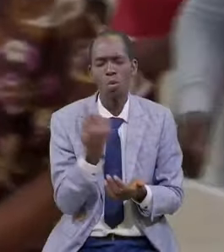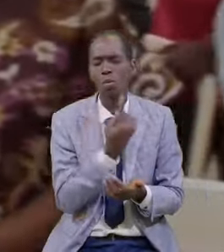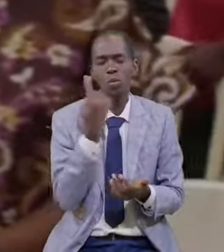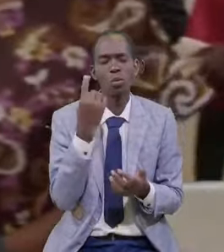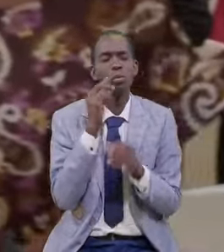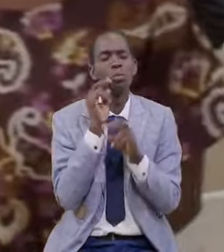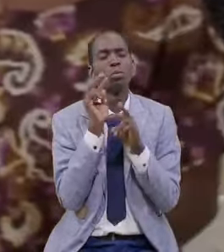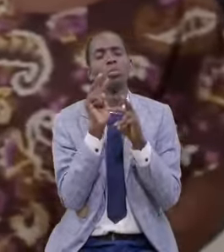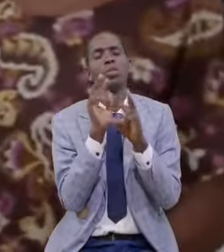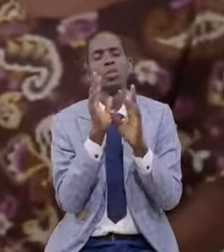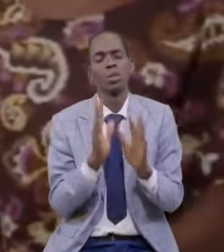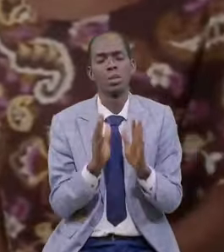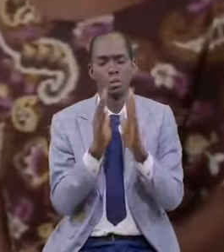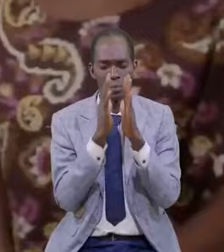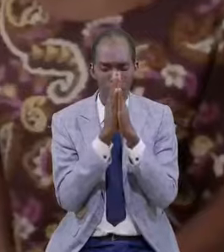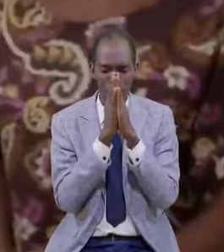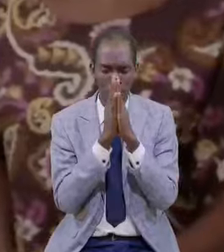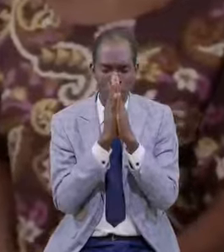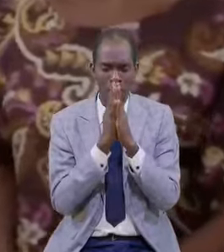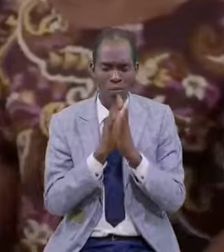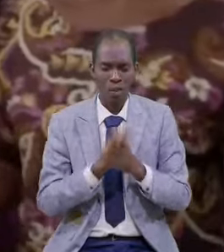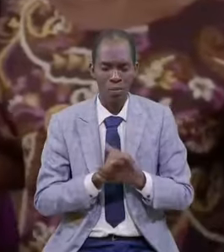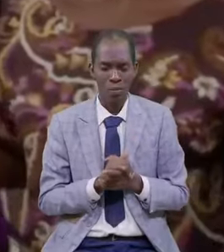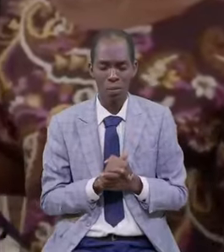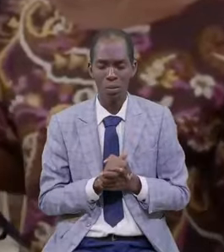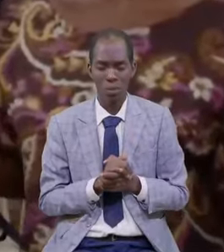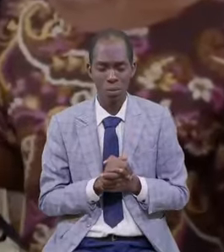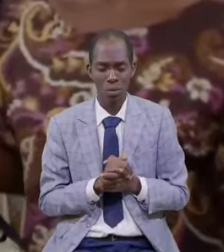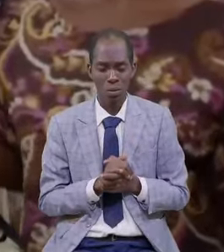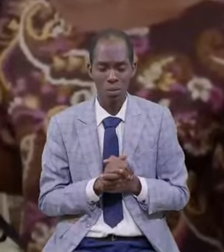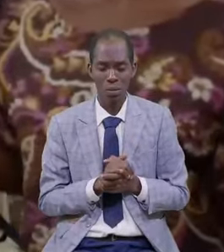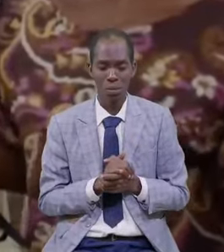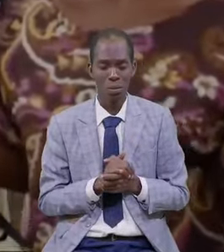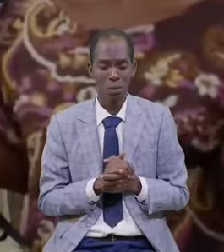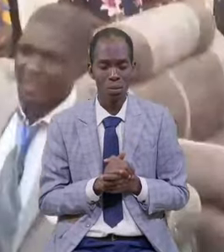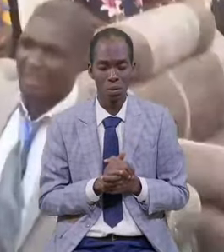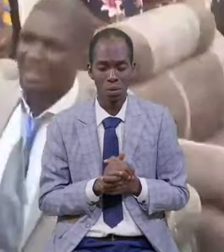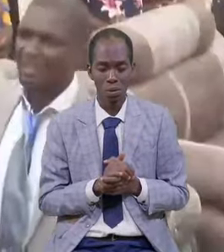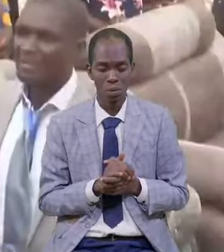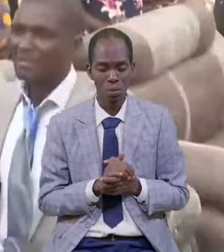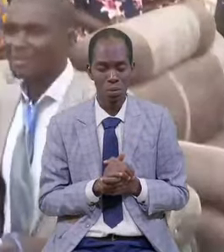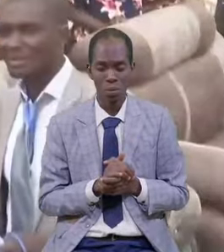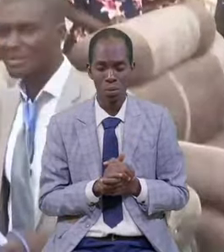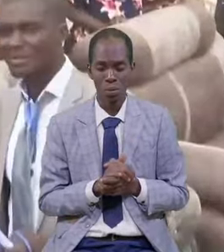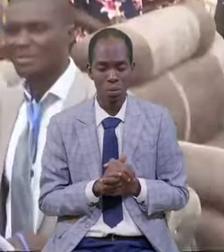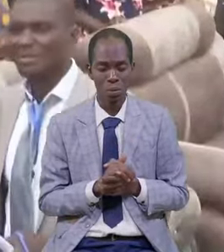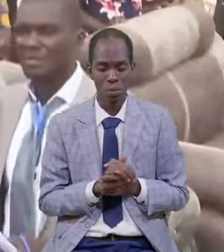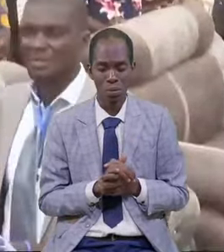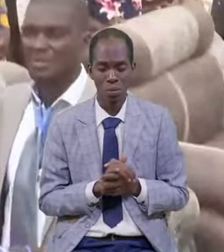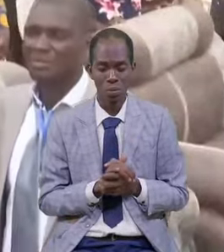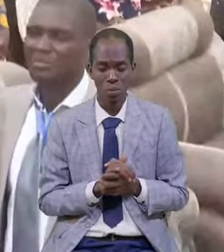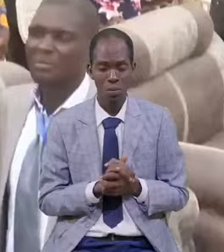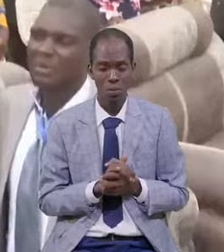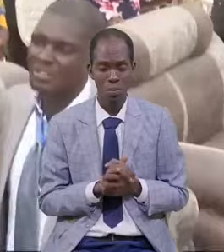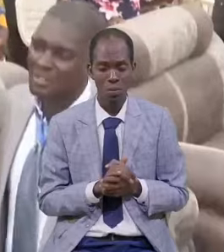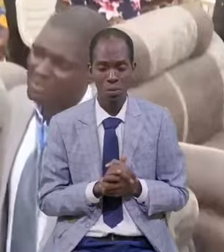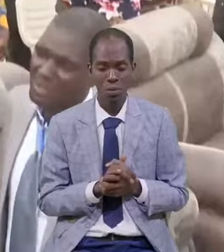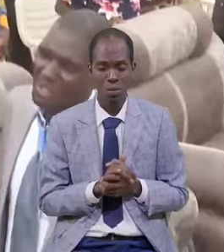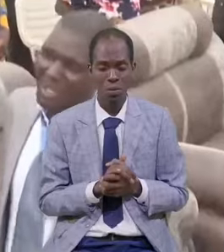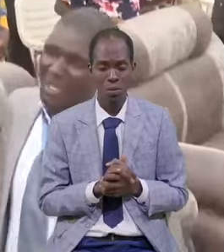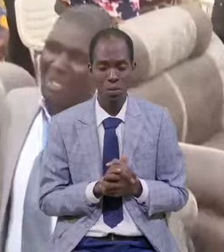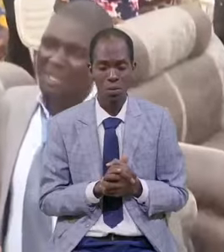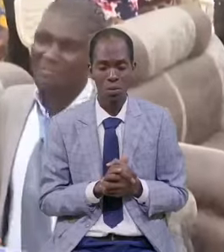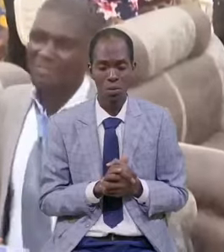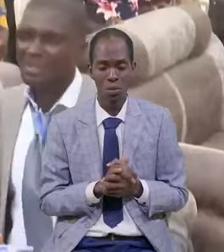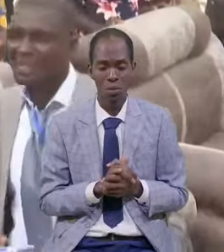Jesus father we honor you for the privilege to listen to your servant this